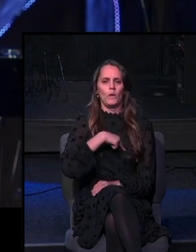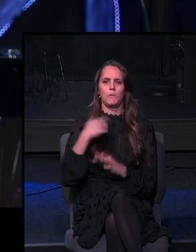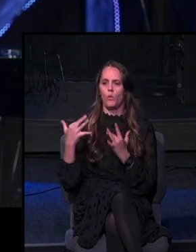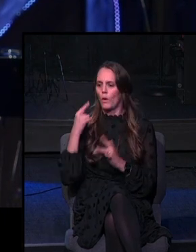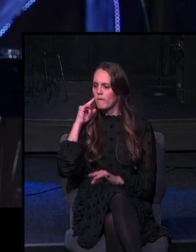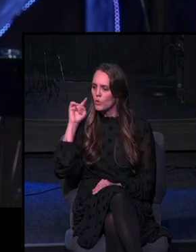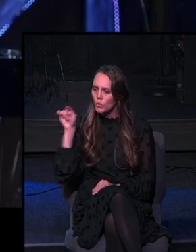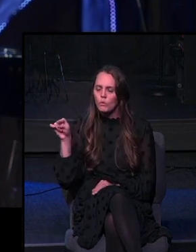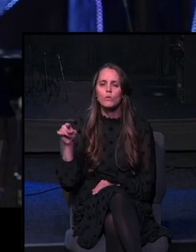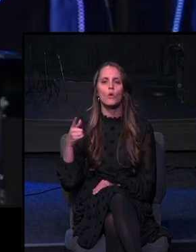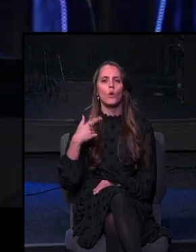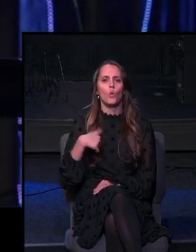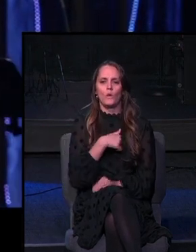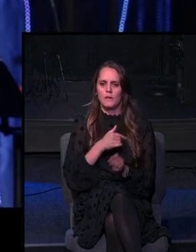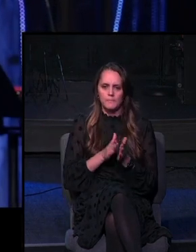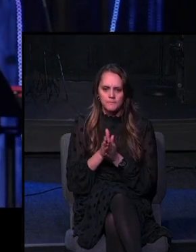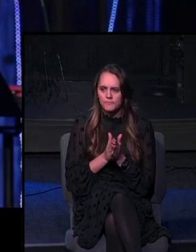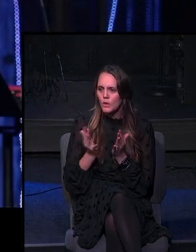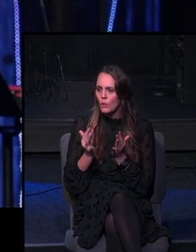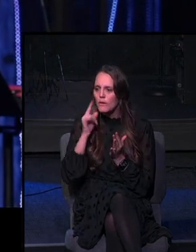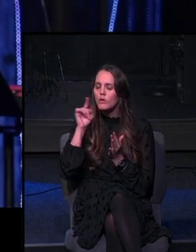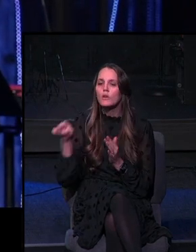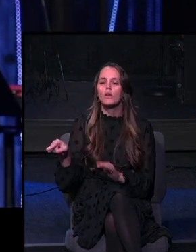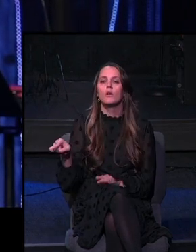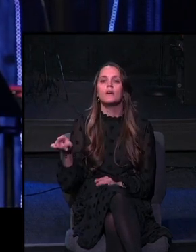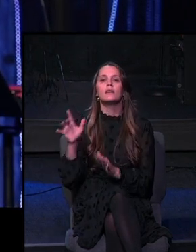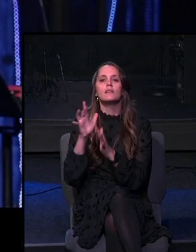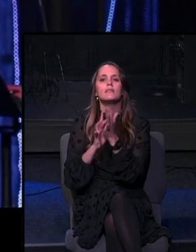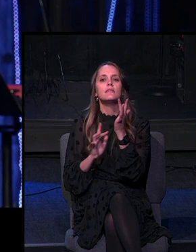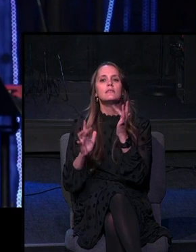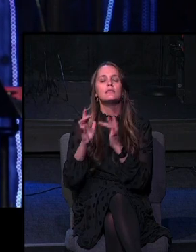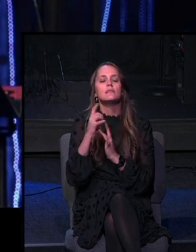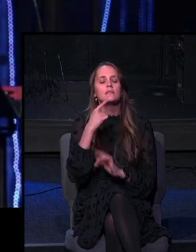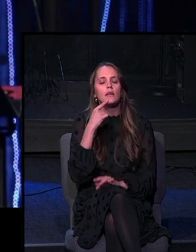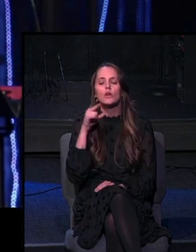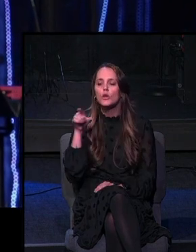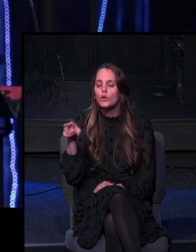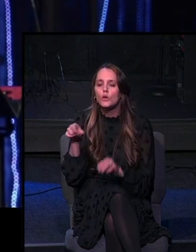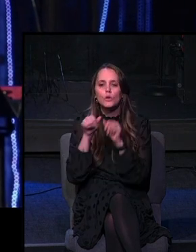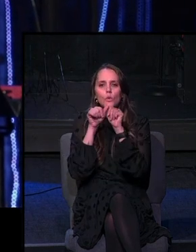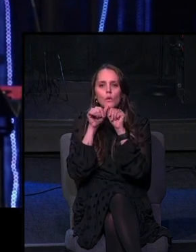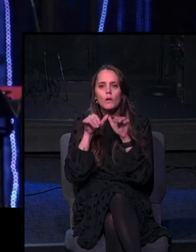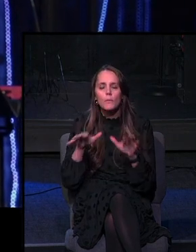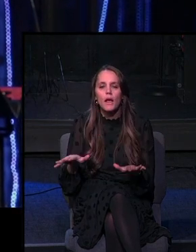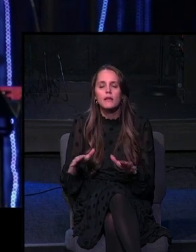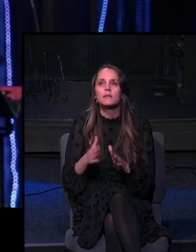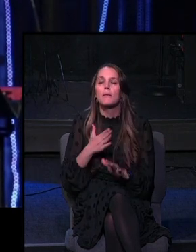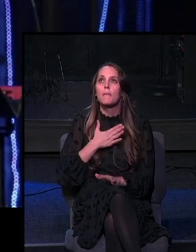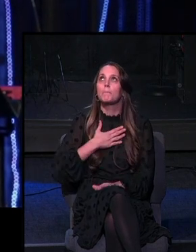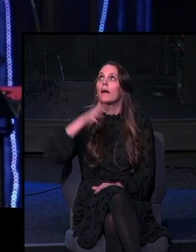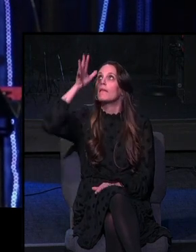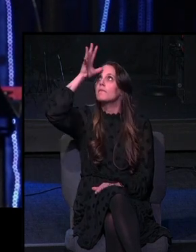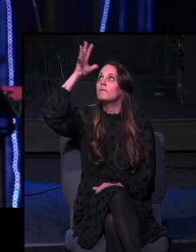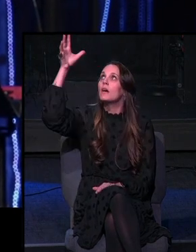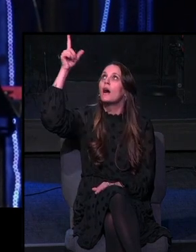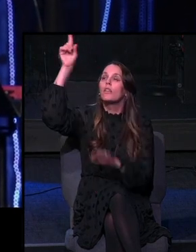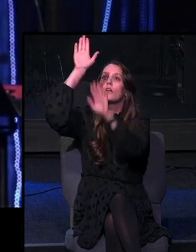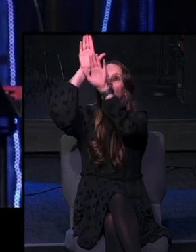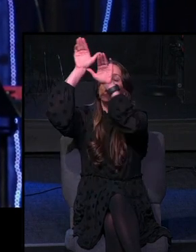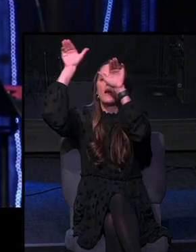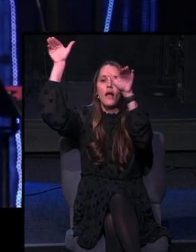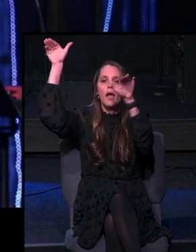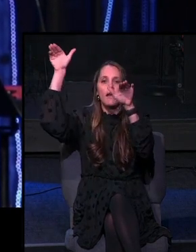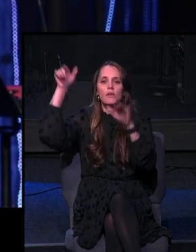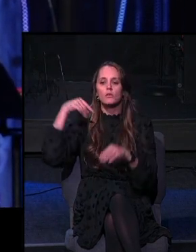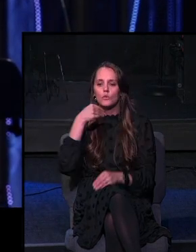we've anticipated. And Jesus goes, you are so blessed right now. Because I didn't reveal that to you. My Father in heaven revealed that